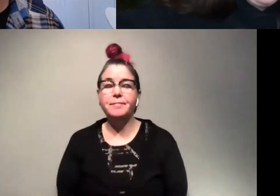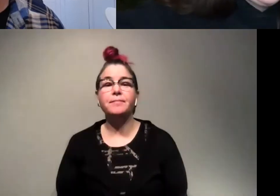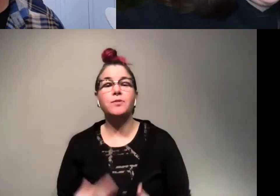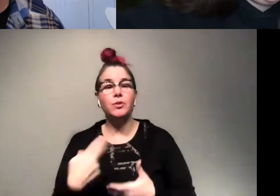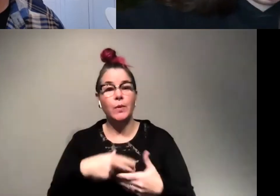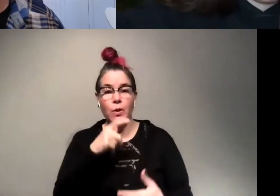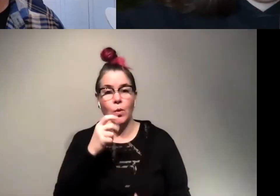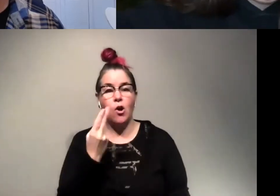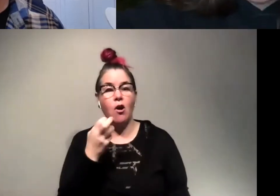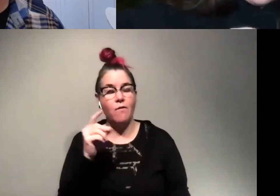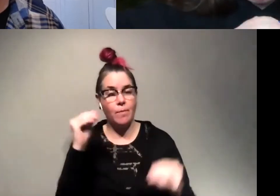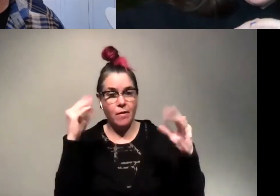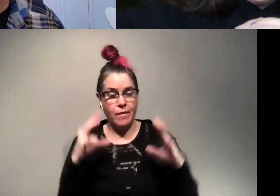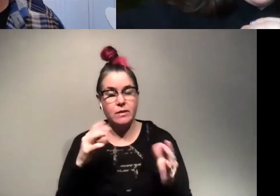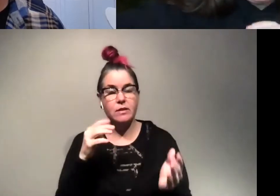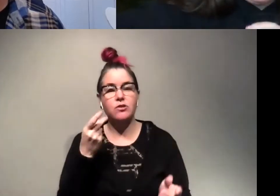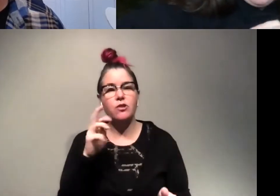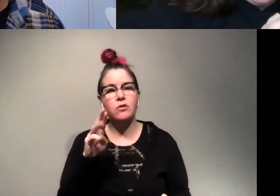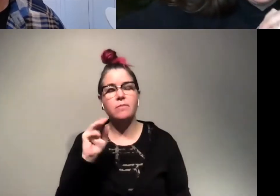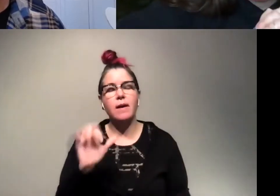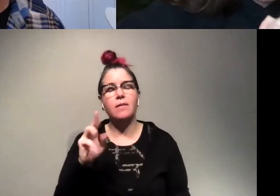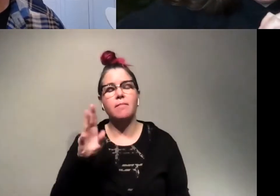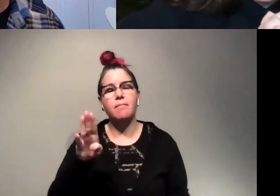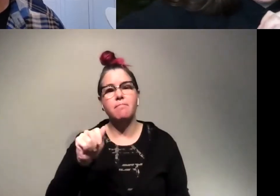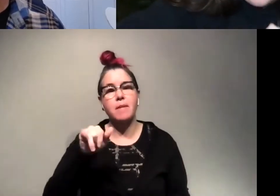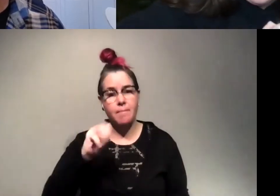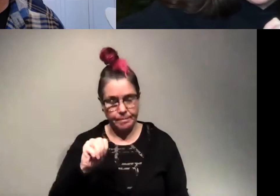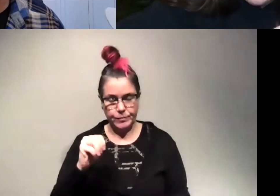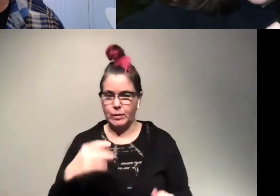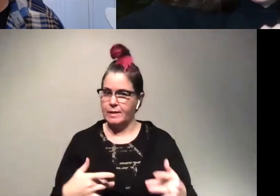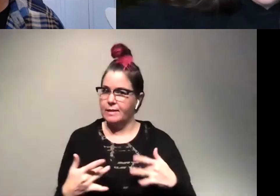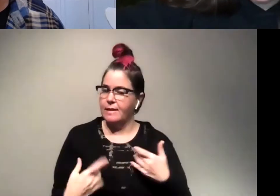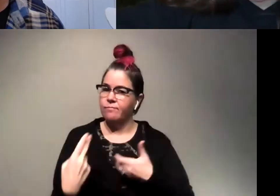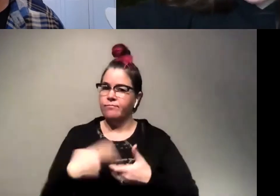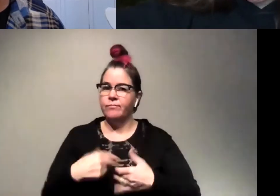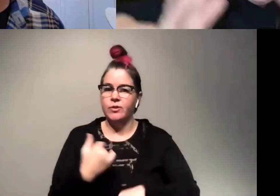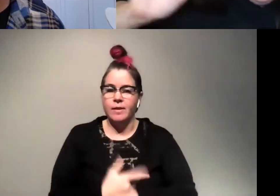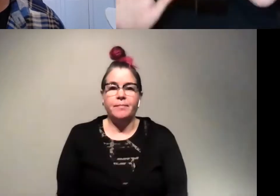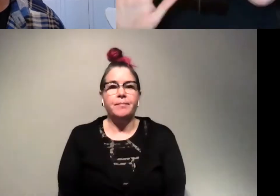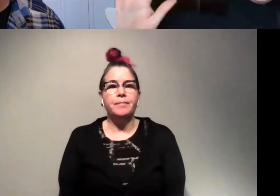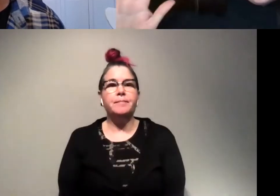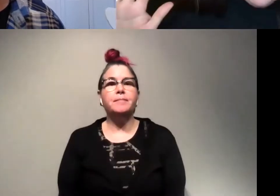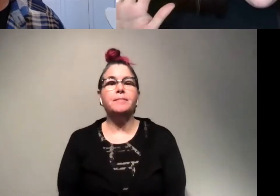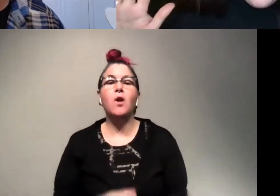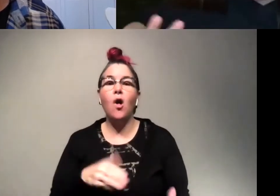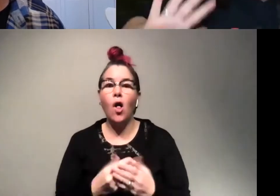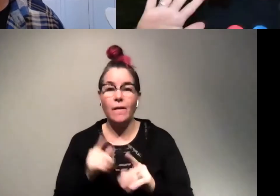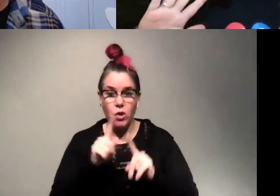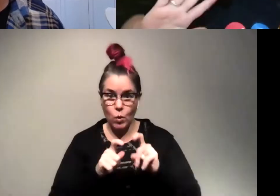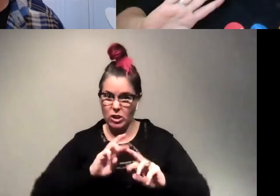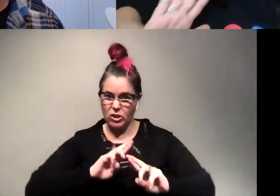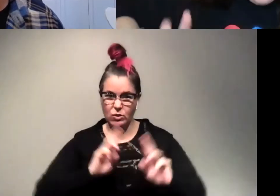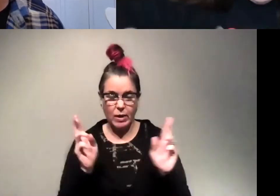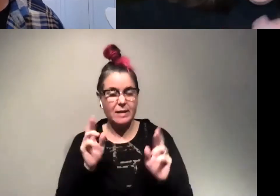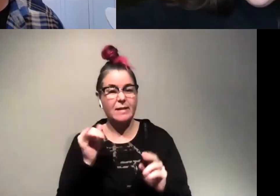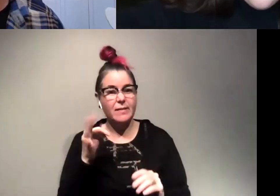Harvard professor, Dr. Michael Baym. We are super excited to have him here. Get all of your questions ready. If you have